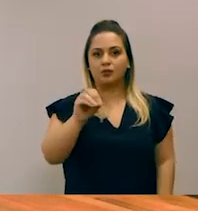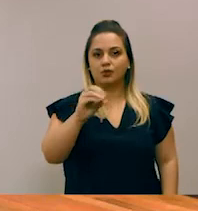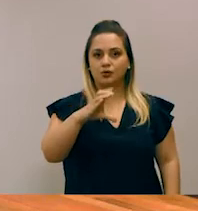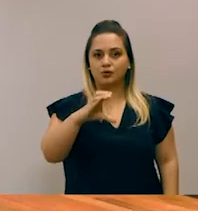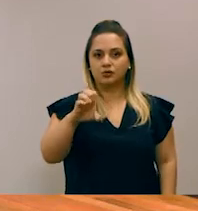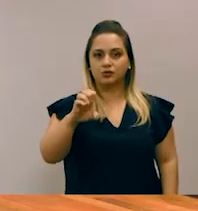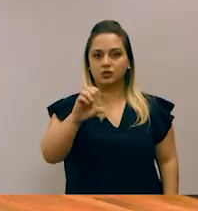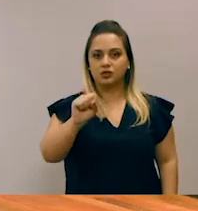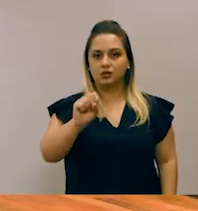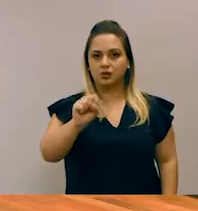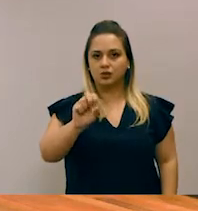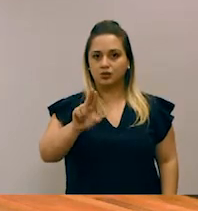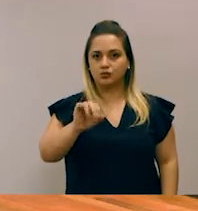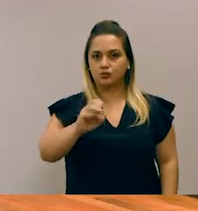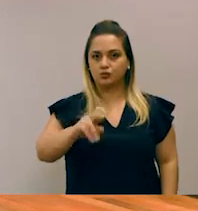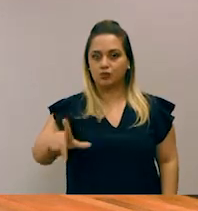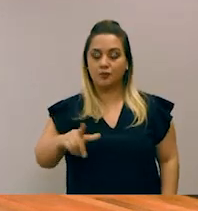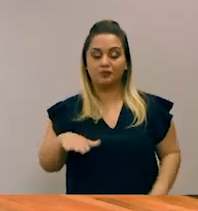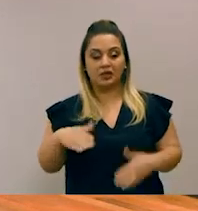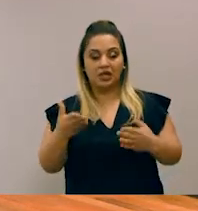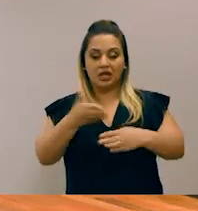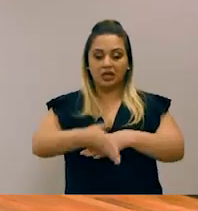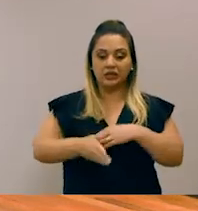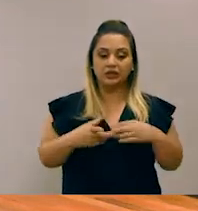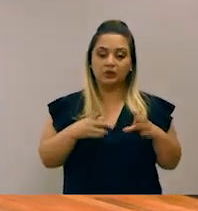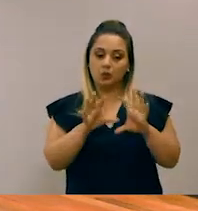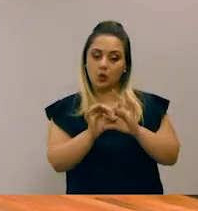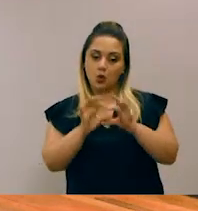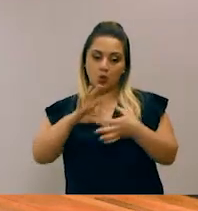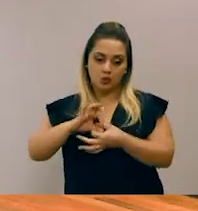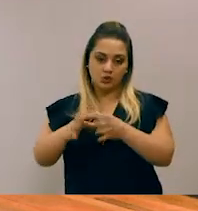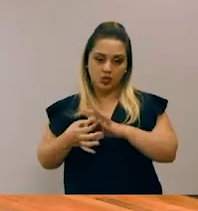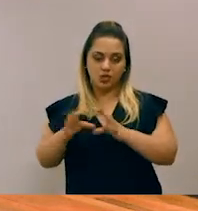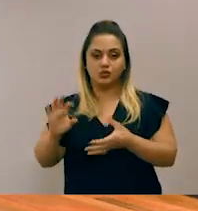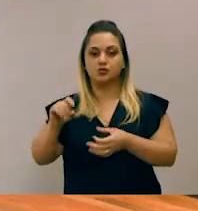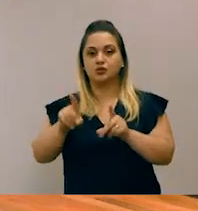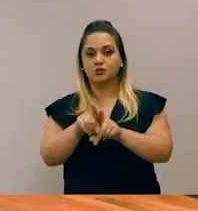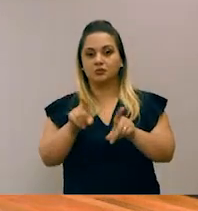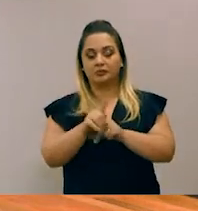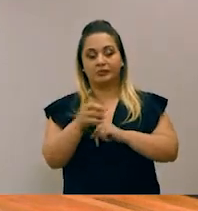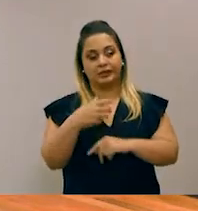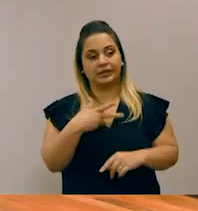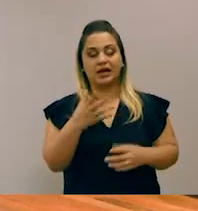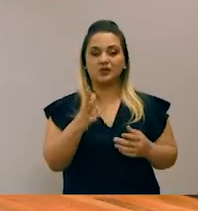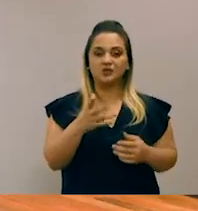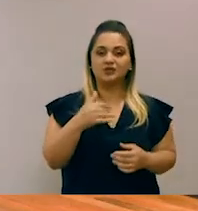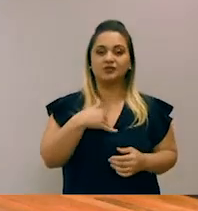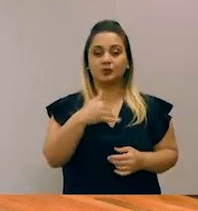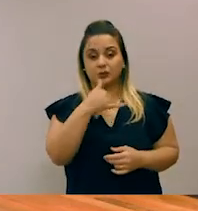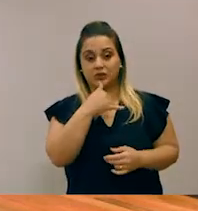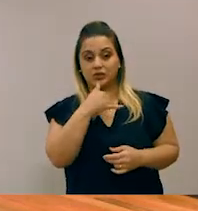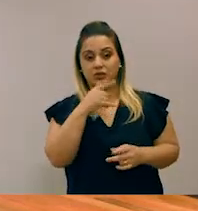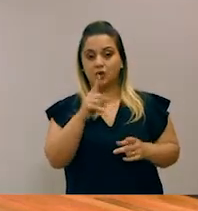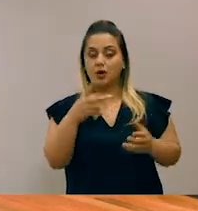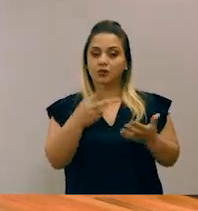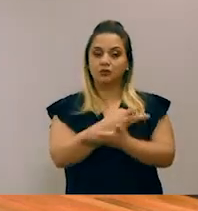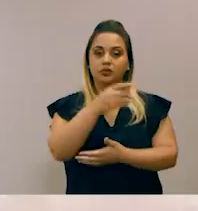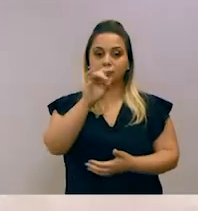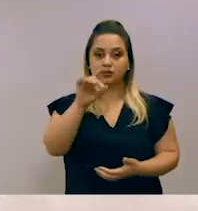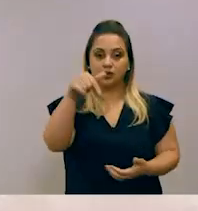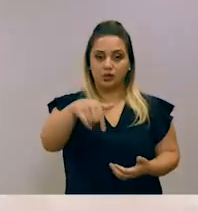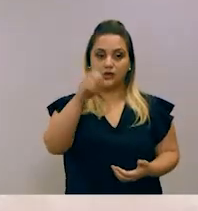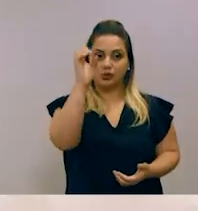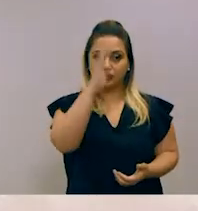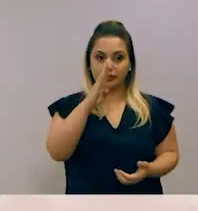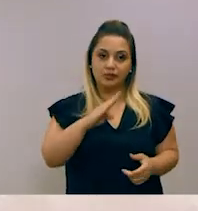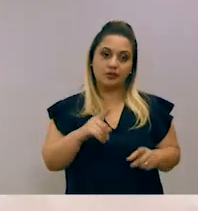text. So in the context of this thing, and unfortunately it happens not only in